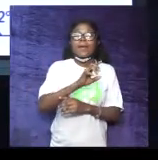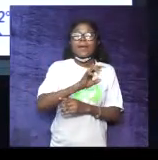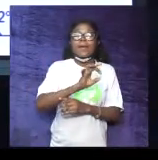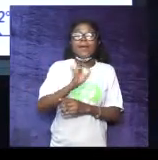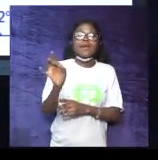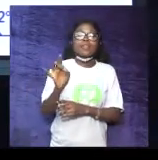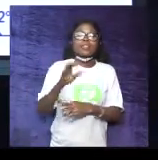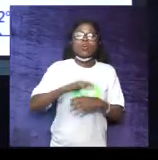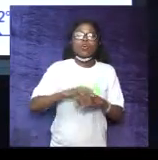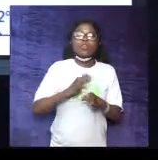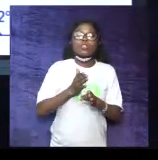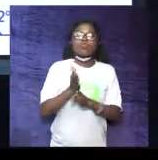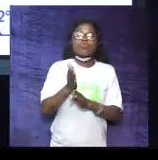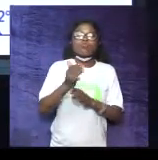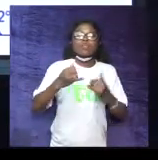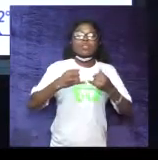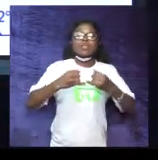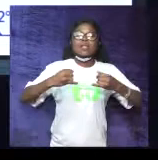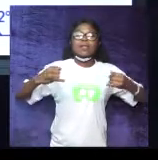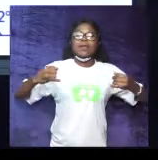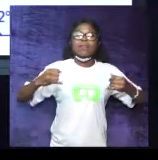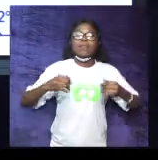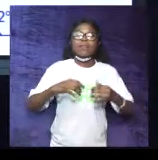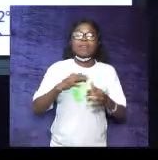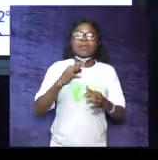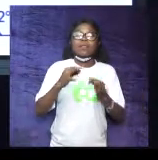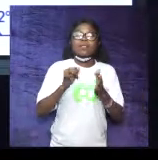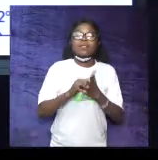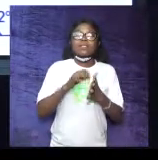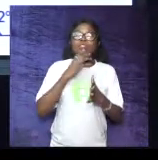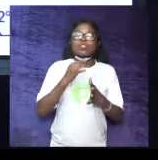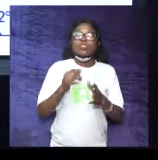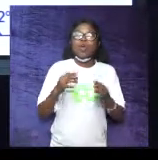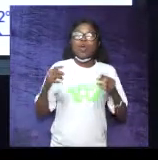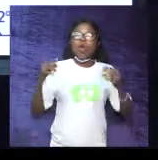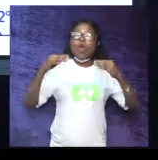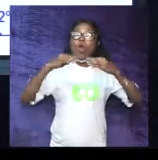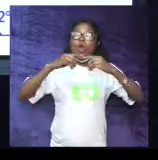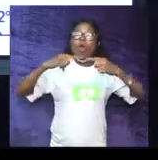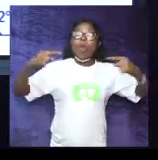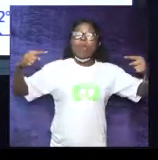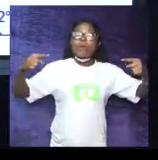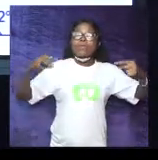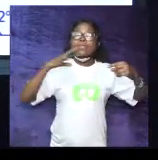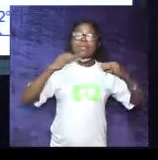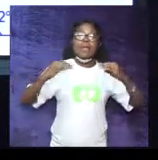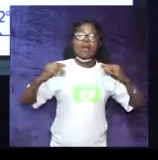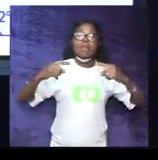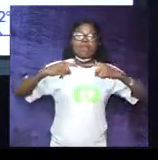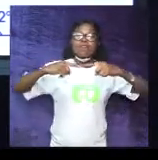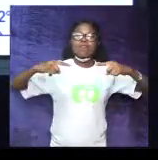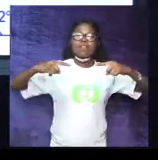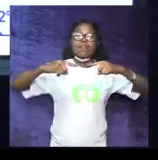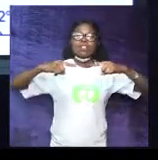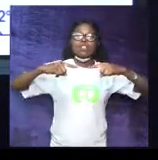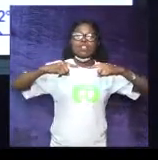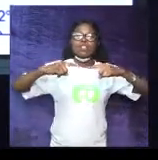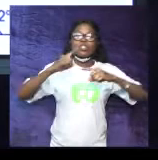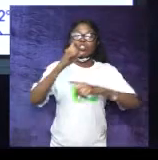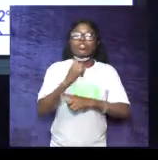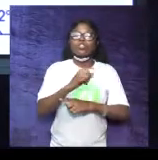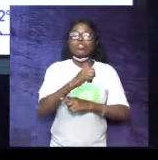line. Now, if this is 100, then this is vertically opposite to it. They are facing each other at the